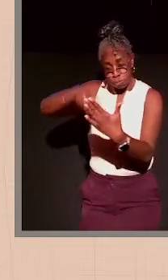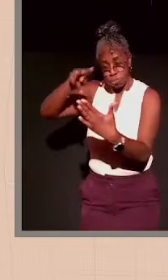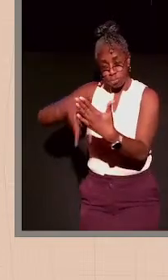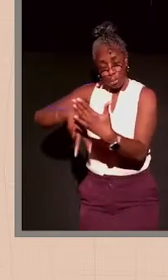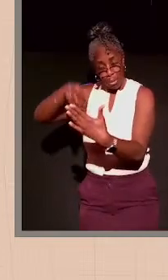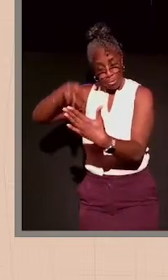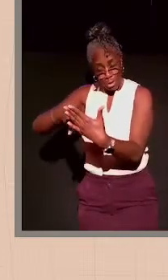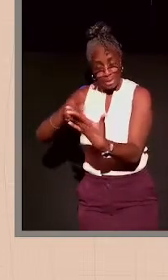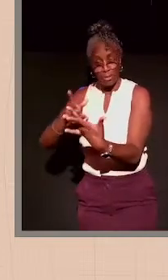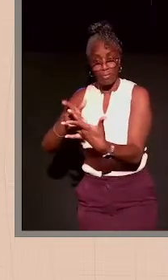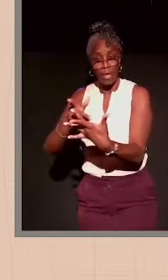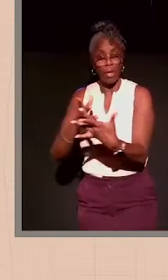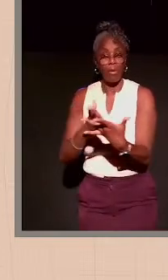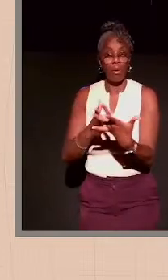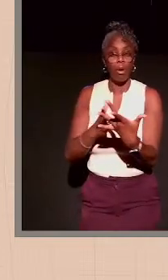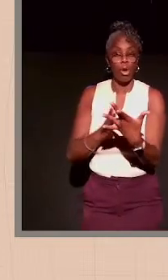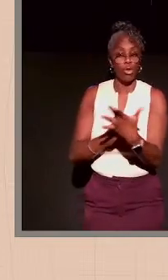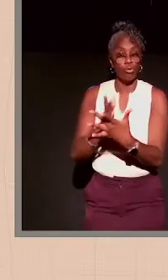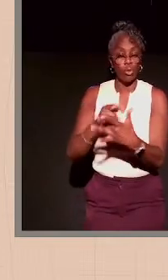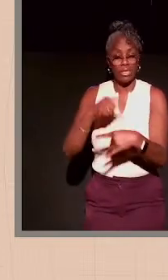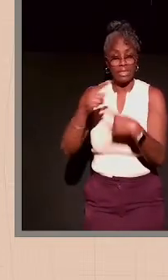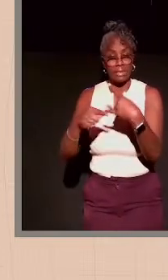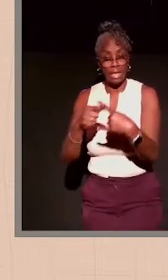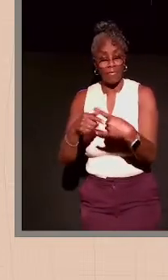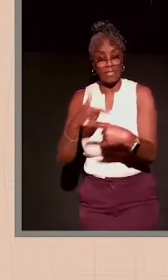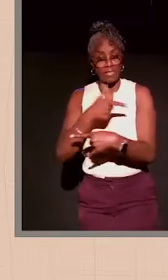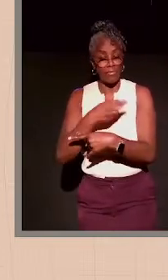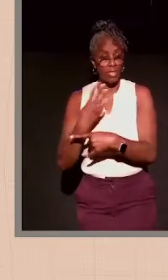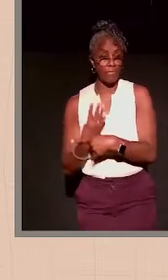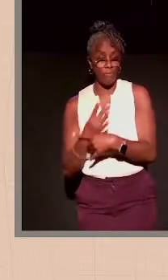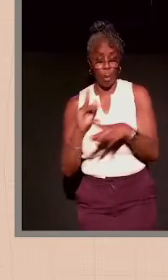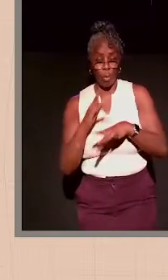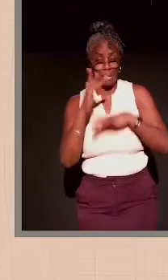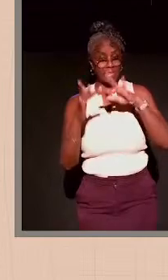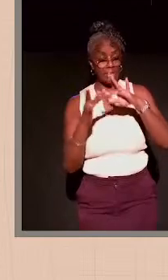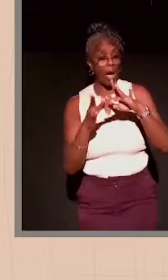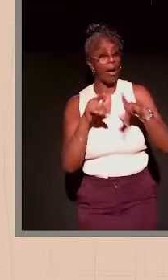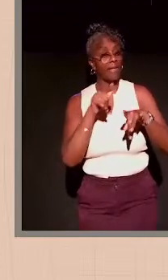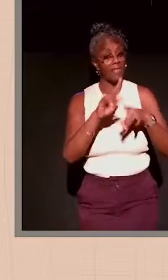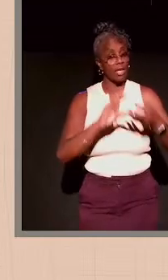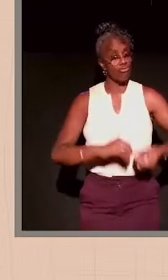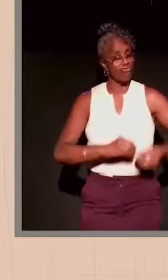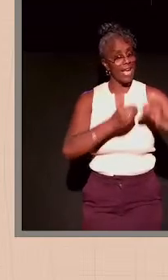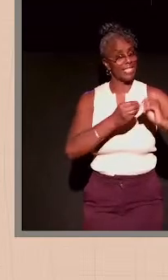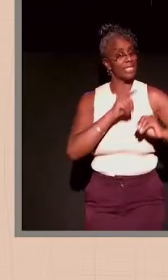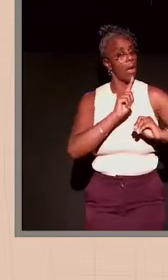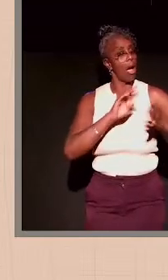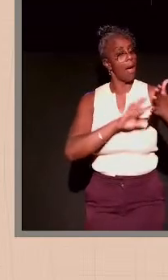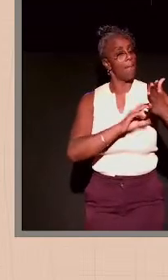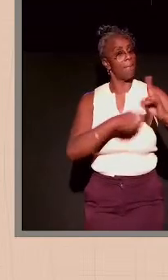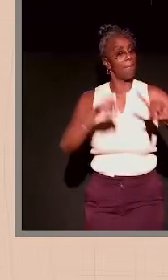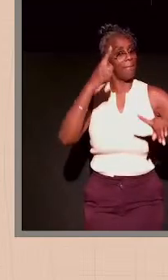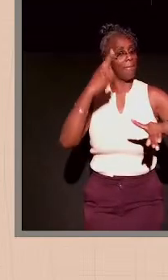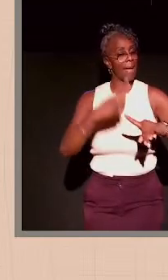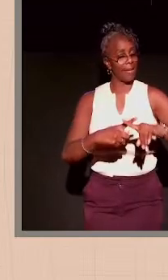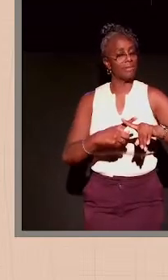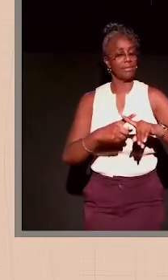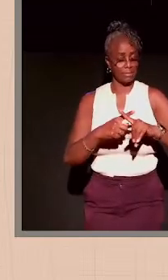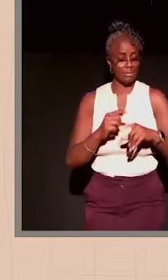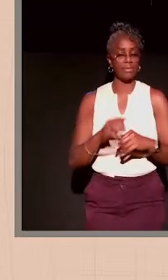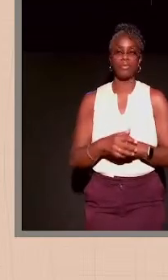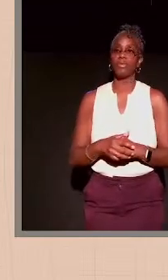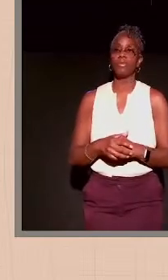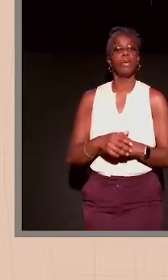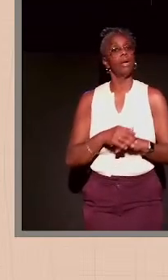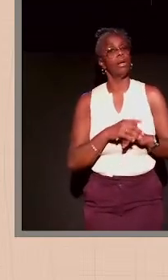through the Cycling 74 website. Cycling 74 is the company that created Max. And